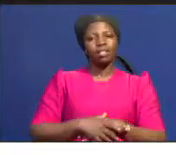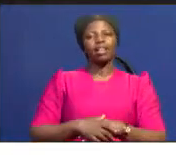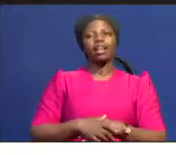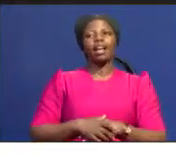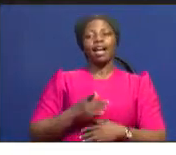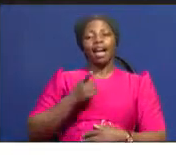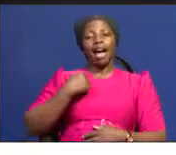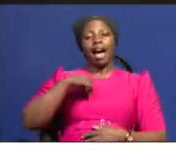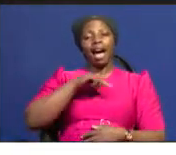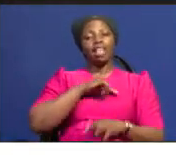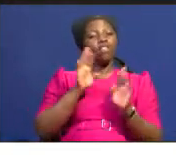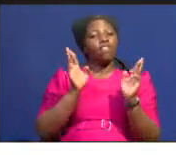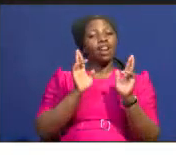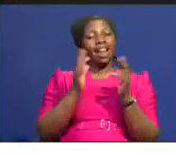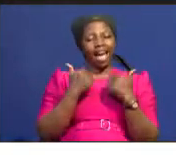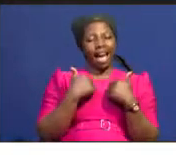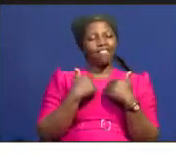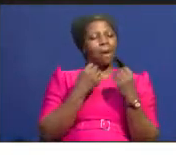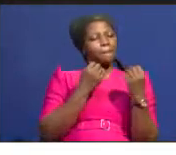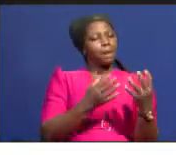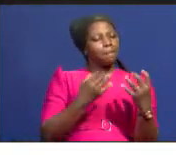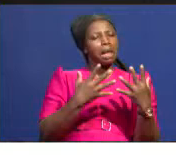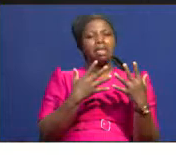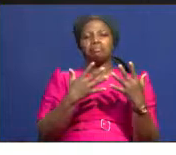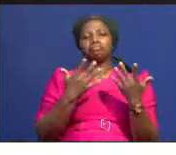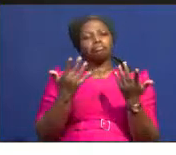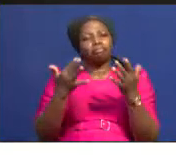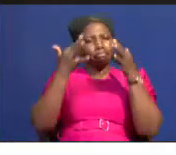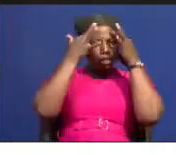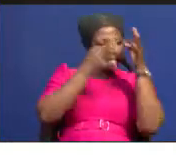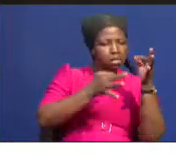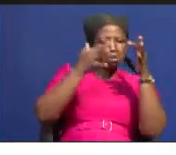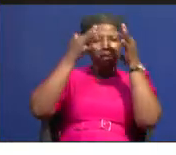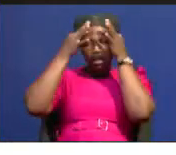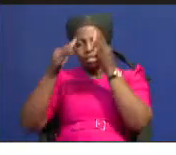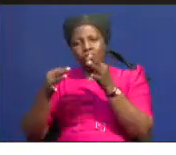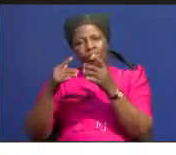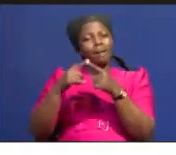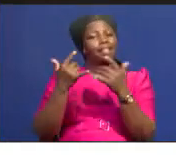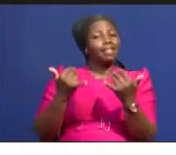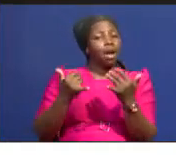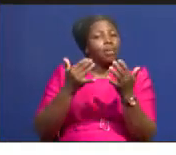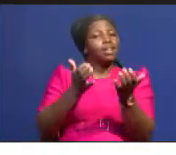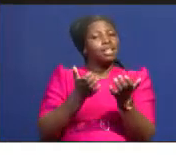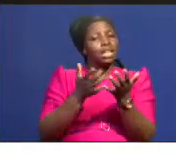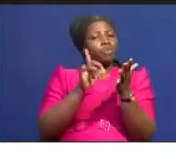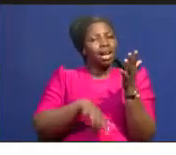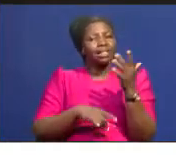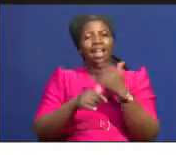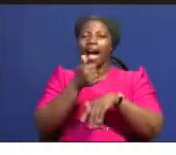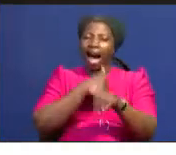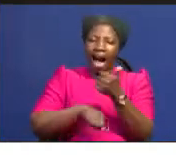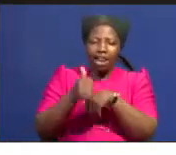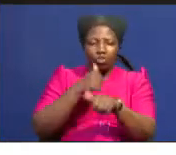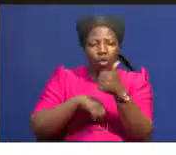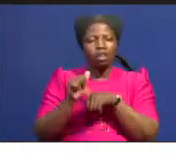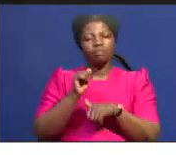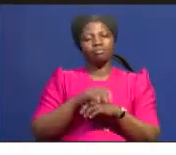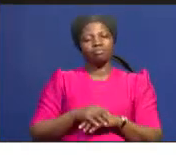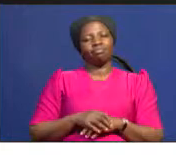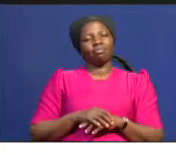already had several resolutions. What is needed now is call to action,